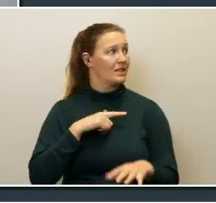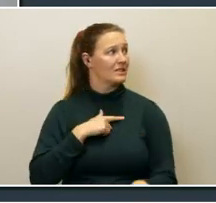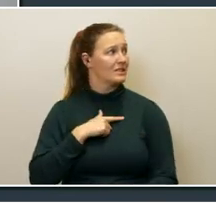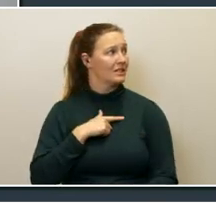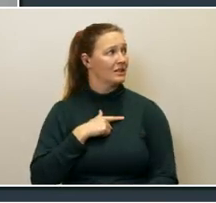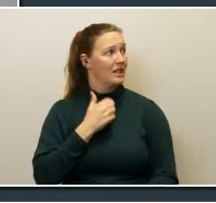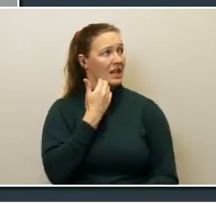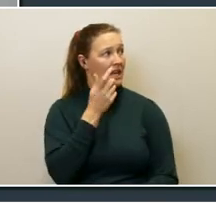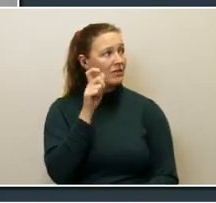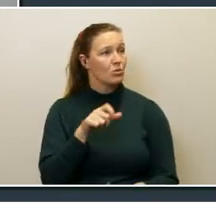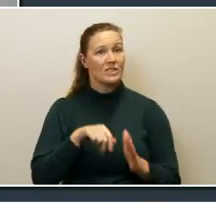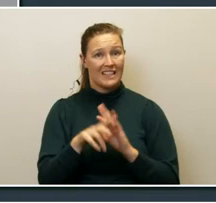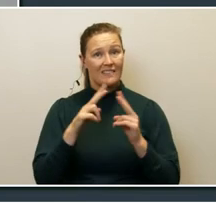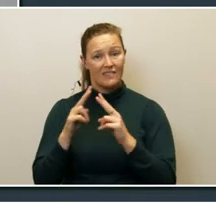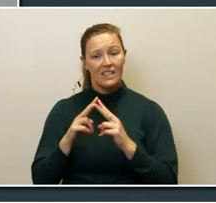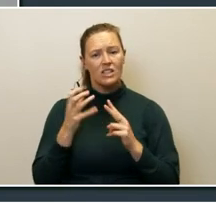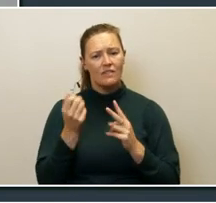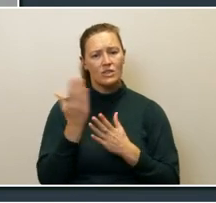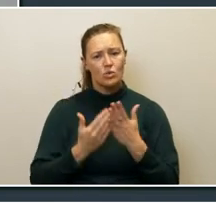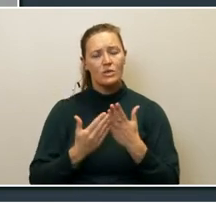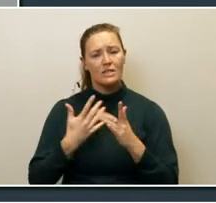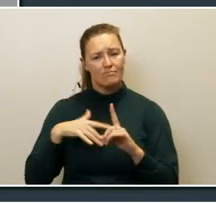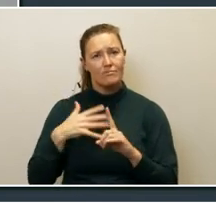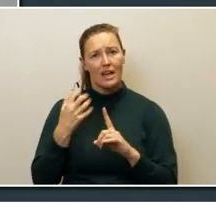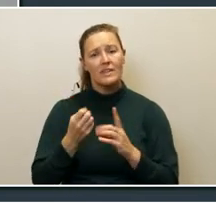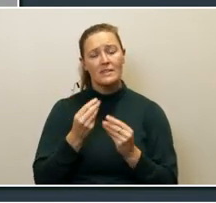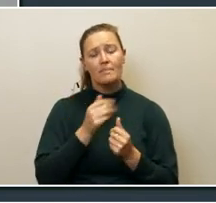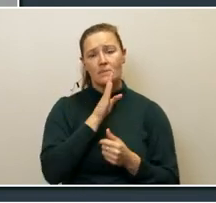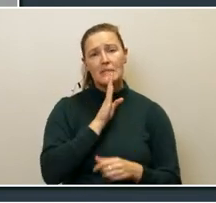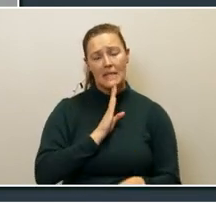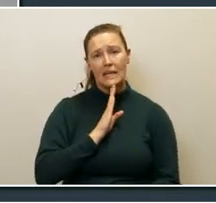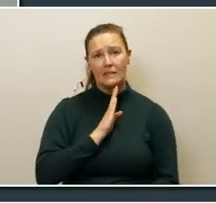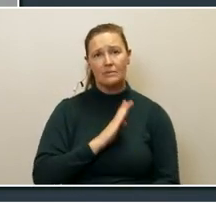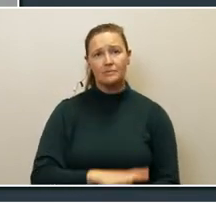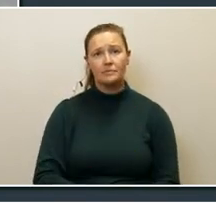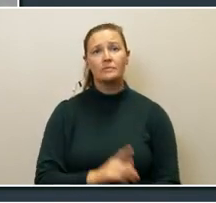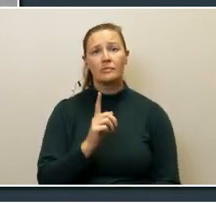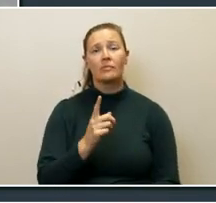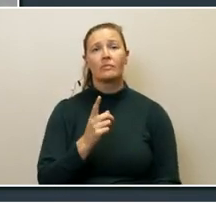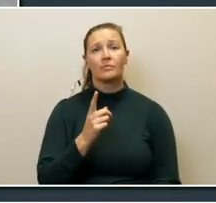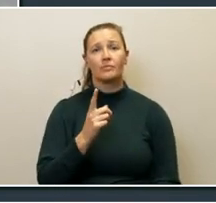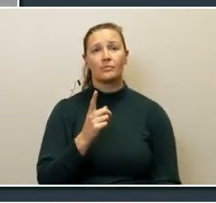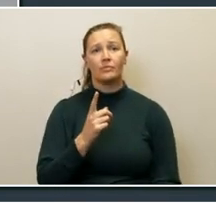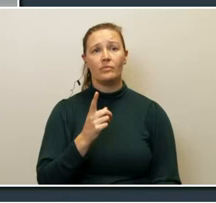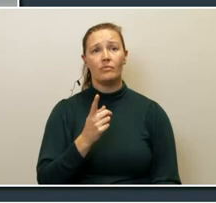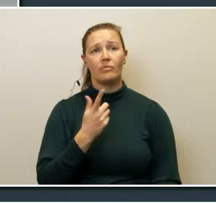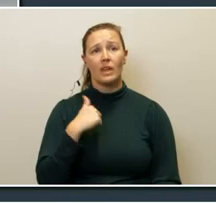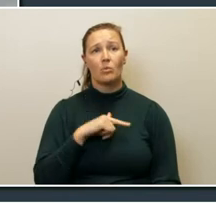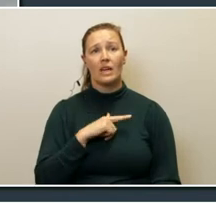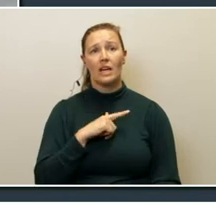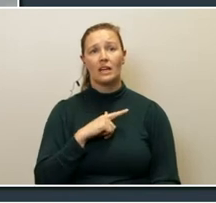single person in those villages has a story to tell, and some of them are quite sad. But we're just kind of weary